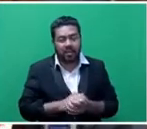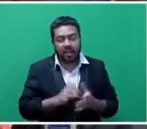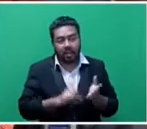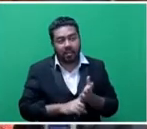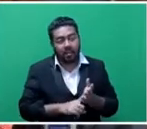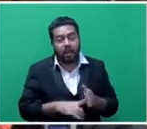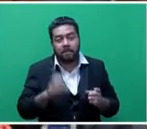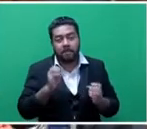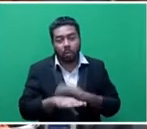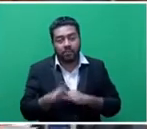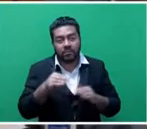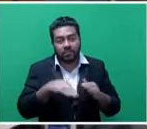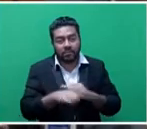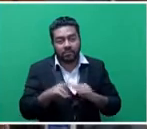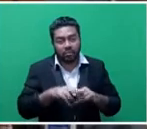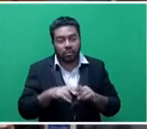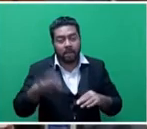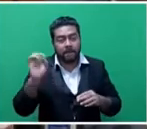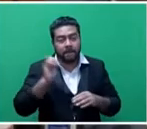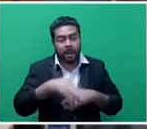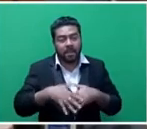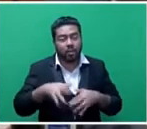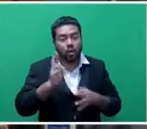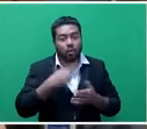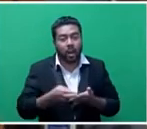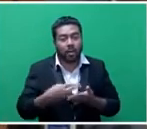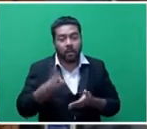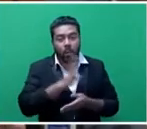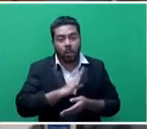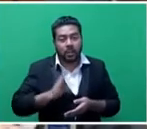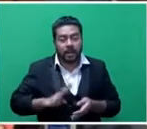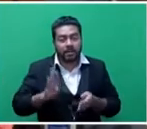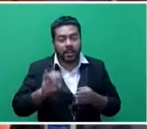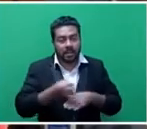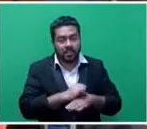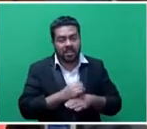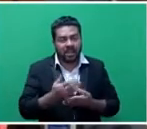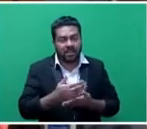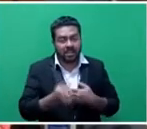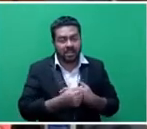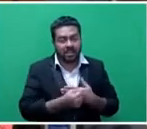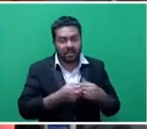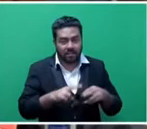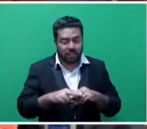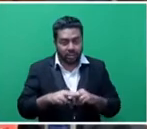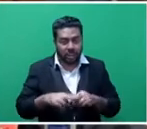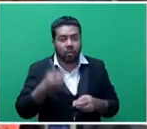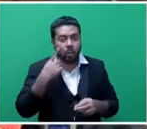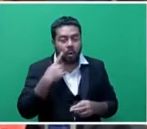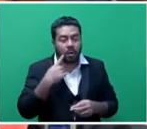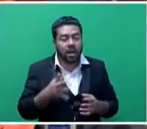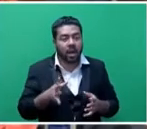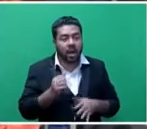Fiji Limited, Public Rental Board, Maritime Safety Authority of Fiji, and the Water Authority of Fiji. I